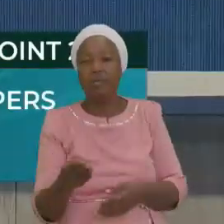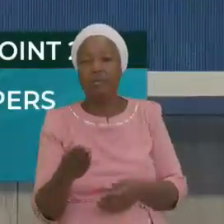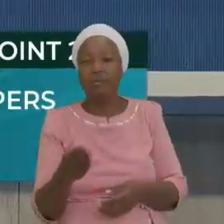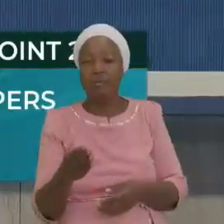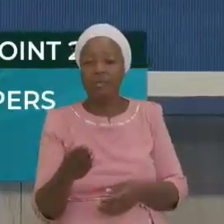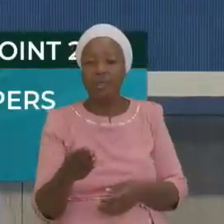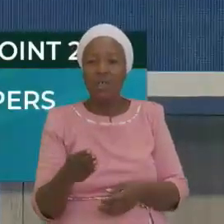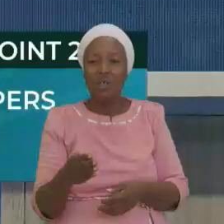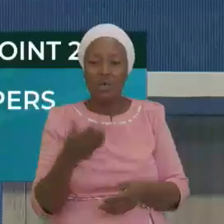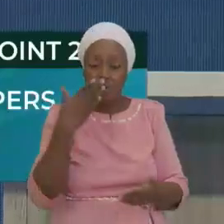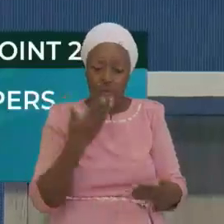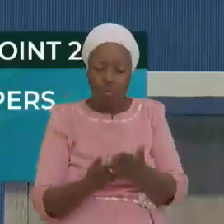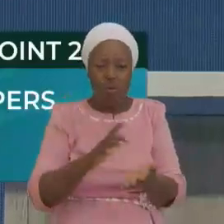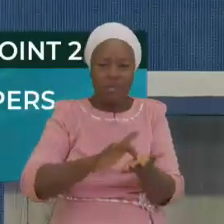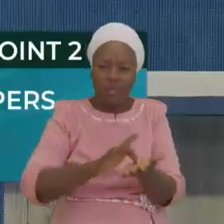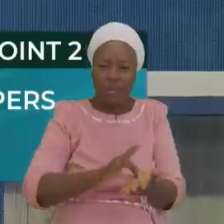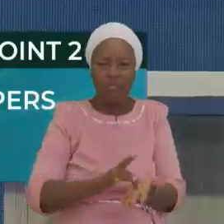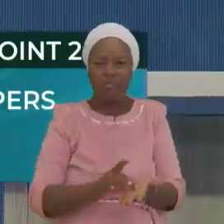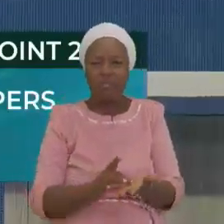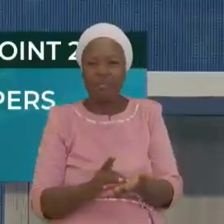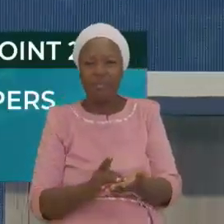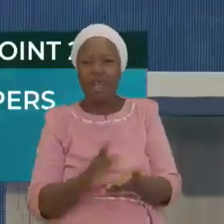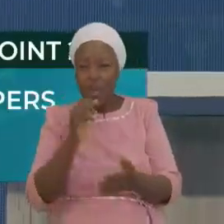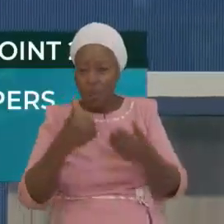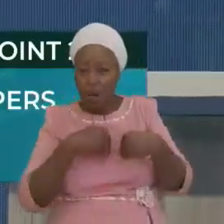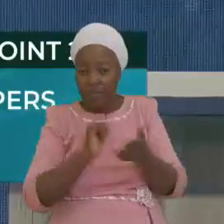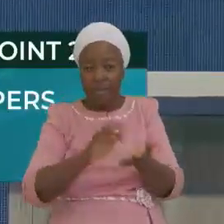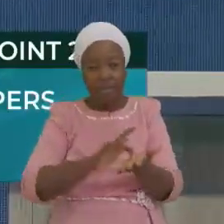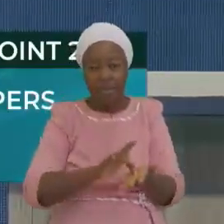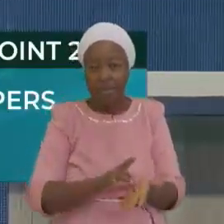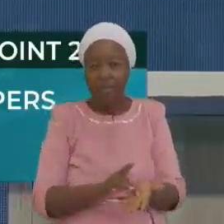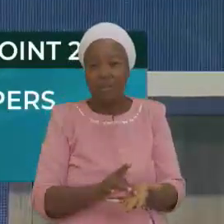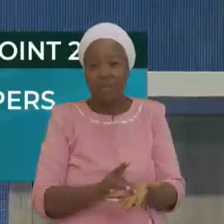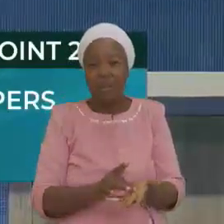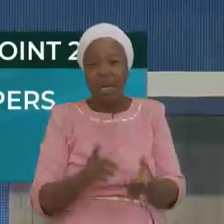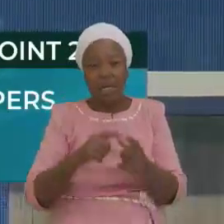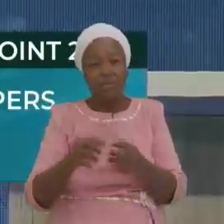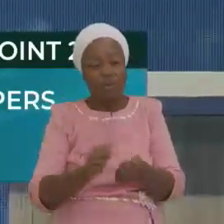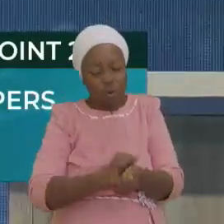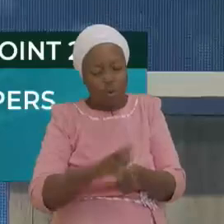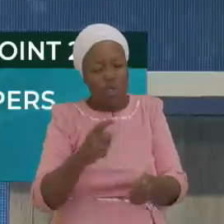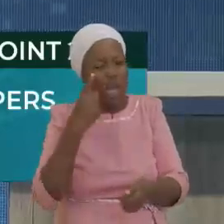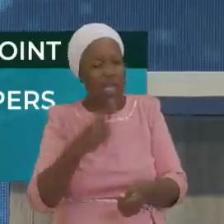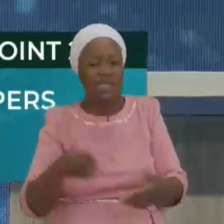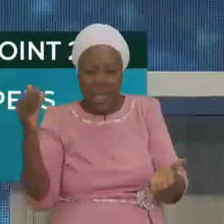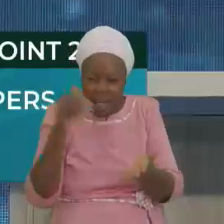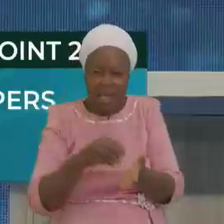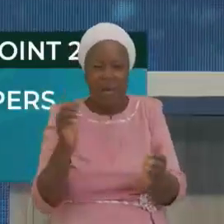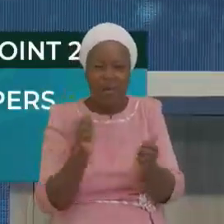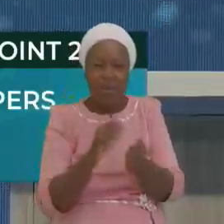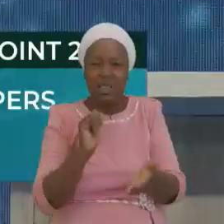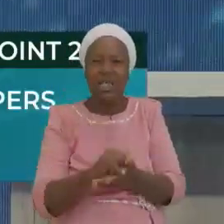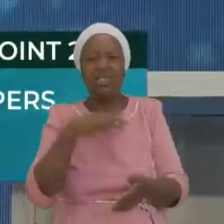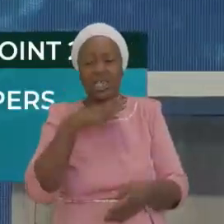good medication, you have the medication and you wash the eyes again with the contaminated